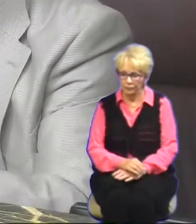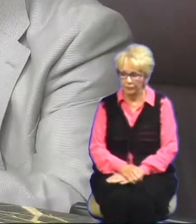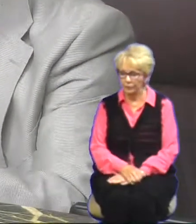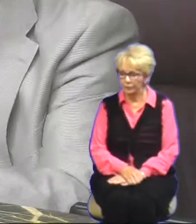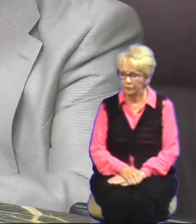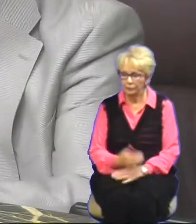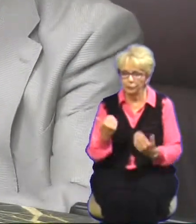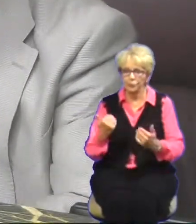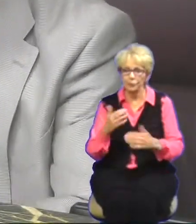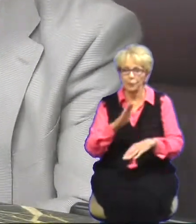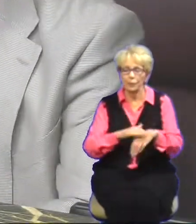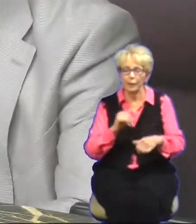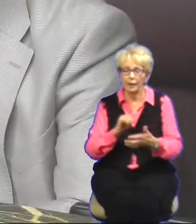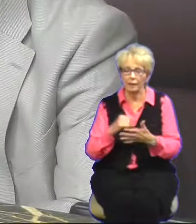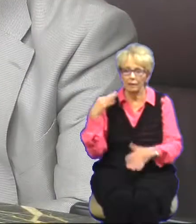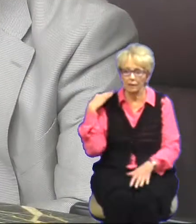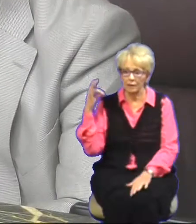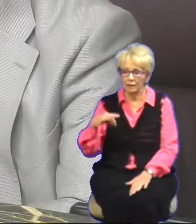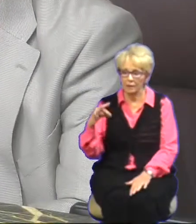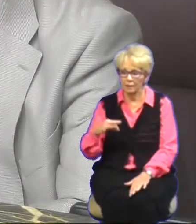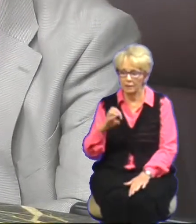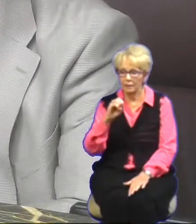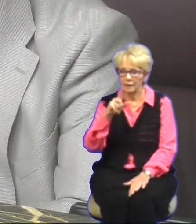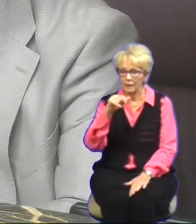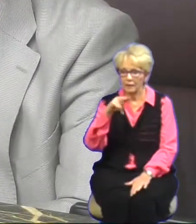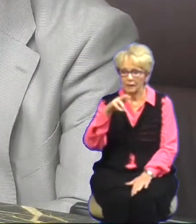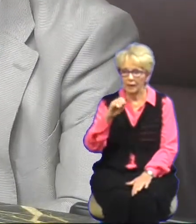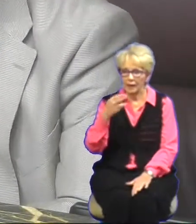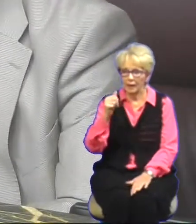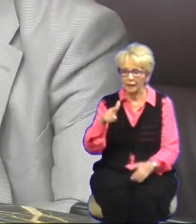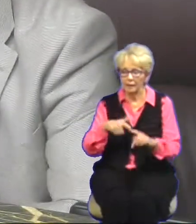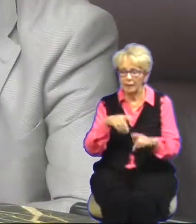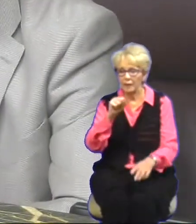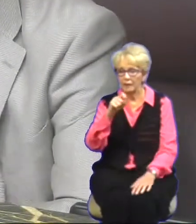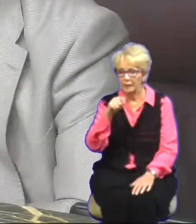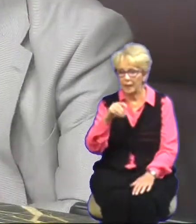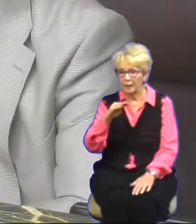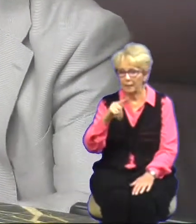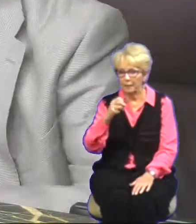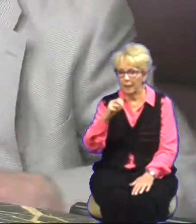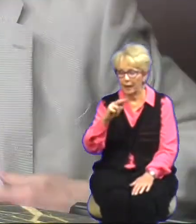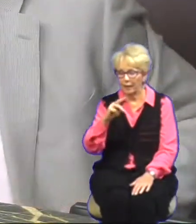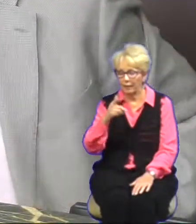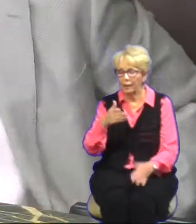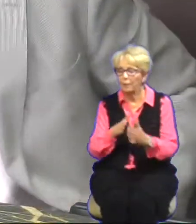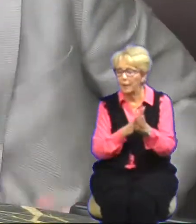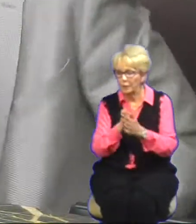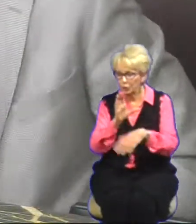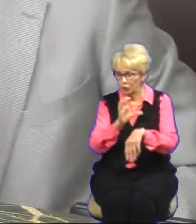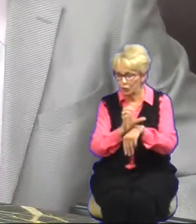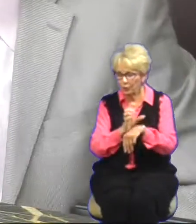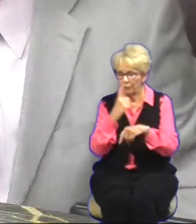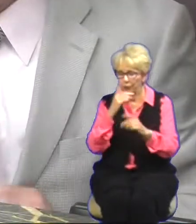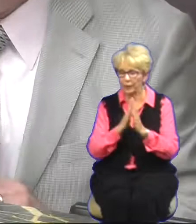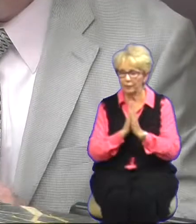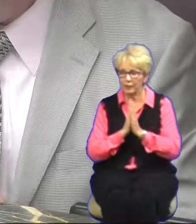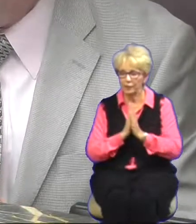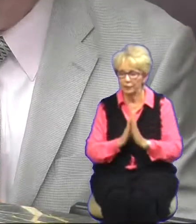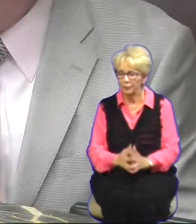This time I'd like to call on the Reverend Elaine Hall with St. Matthew's United Methodist Church to lead us in an invocation.